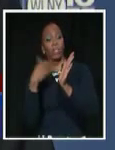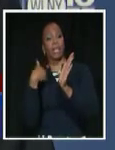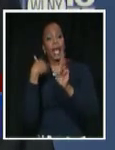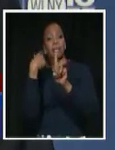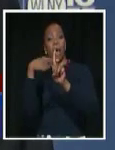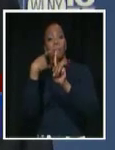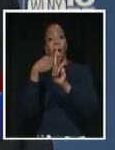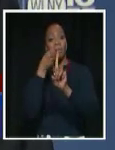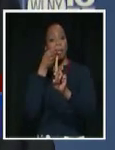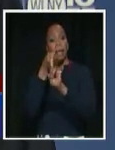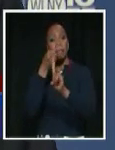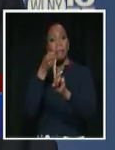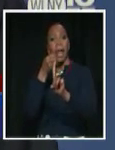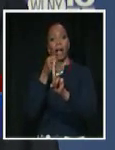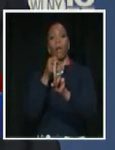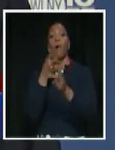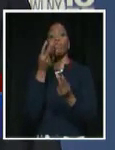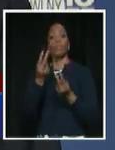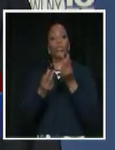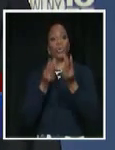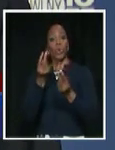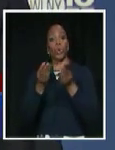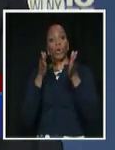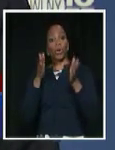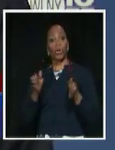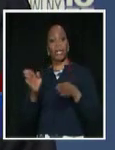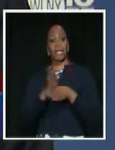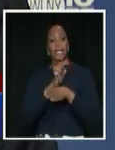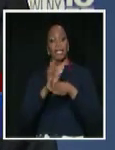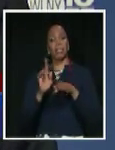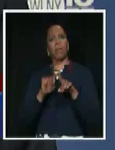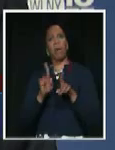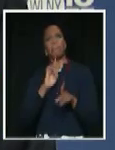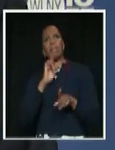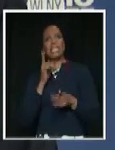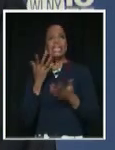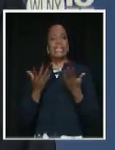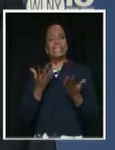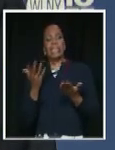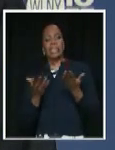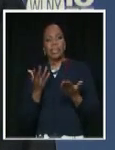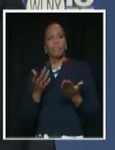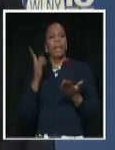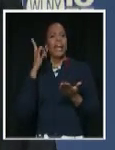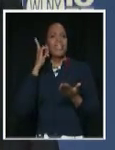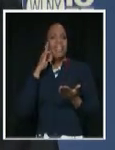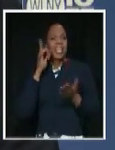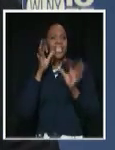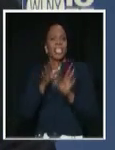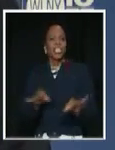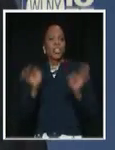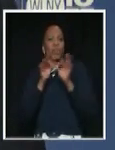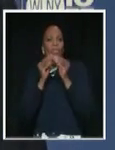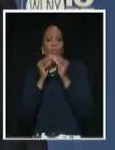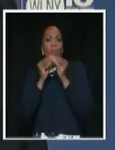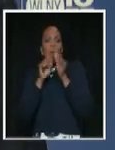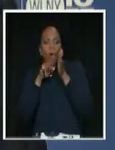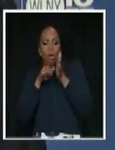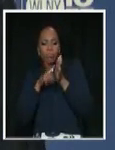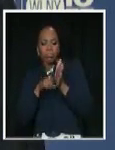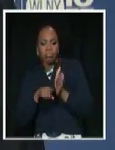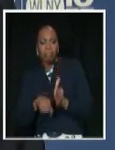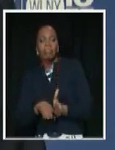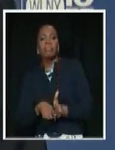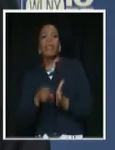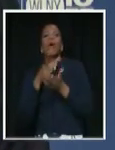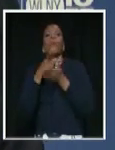impact on the tourist industry. So for me, the jury's out on that particular question. I think it's worth assessing what the impact has been